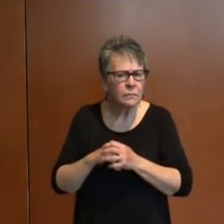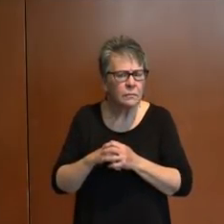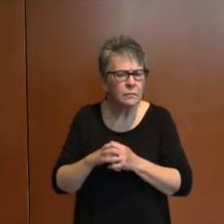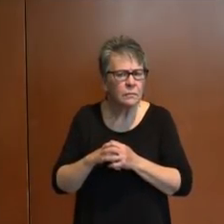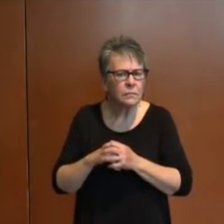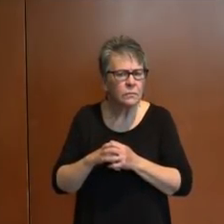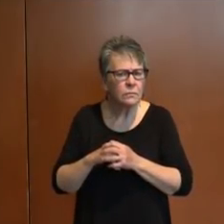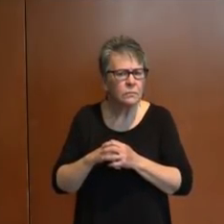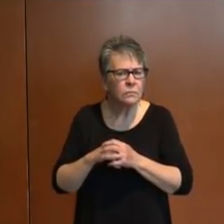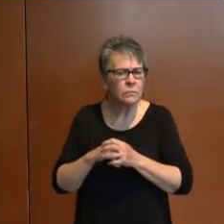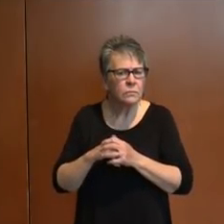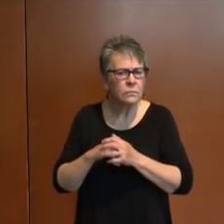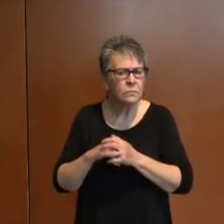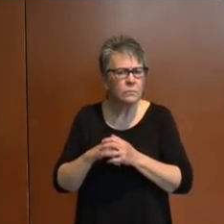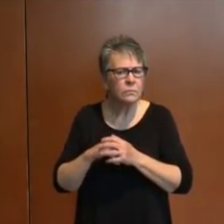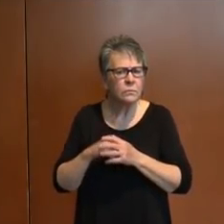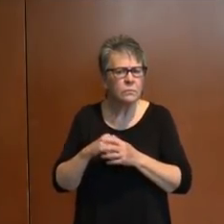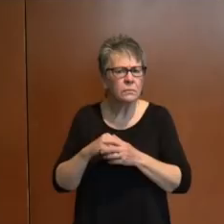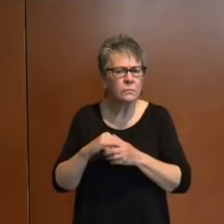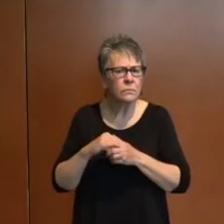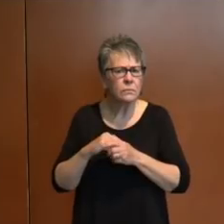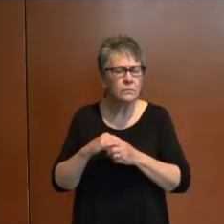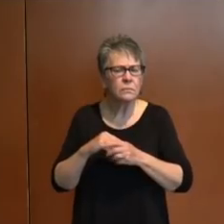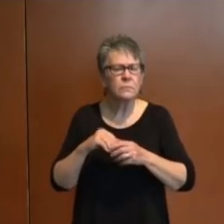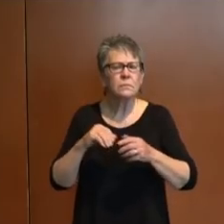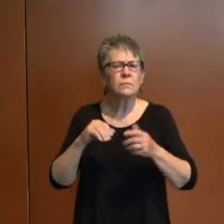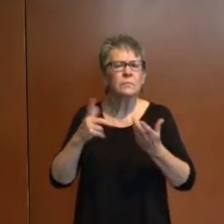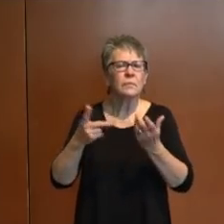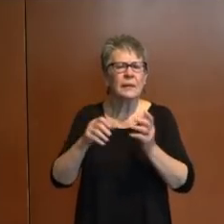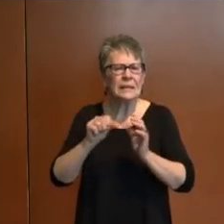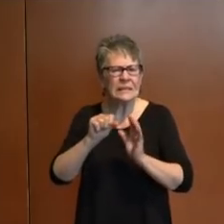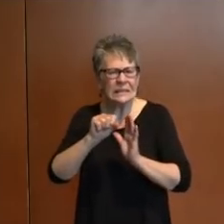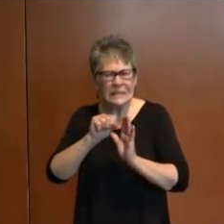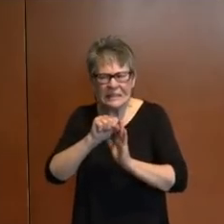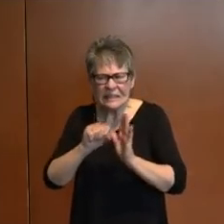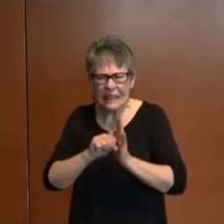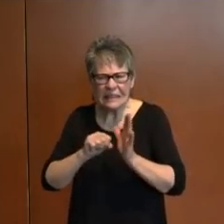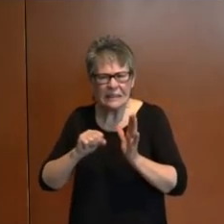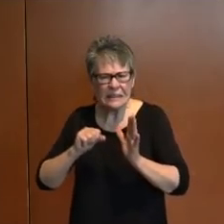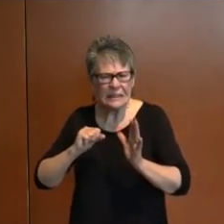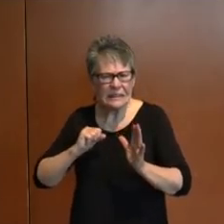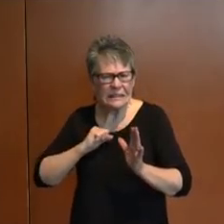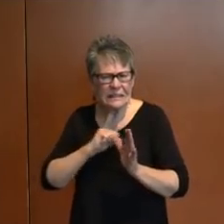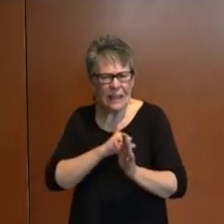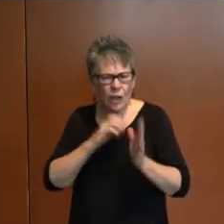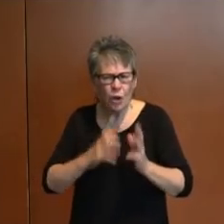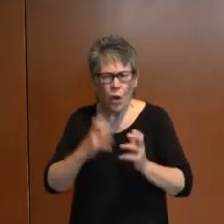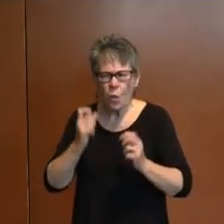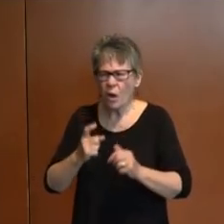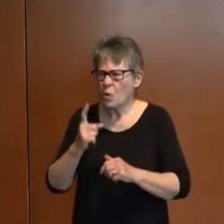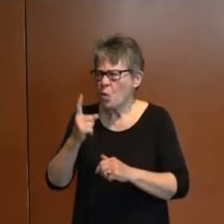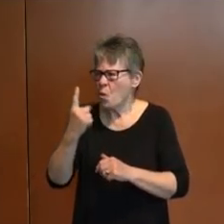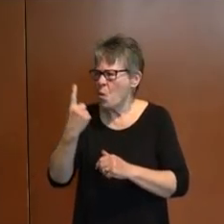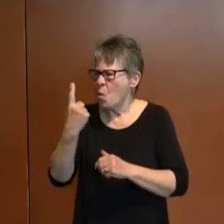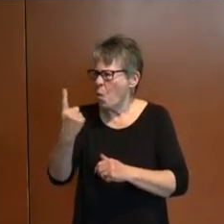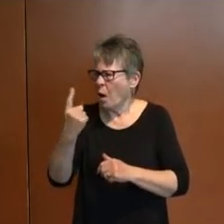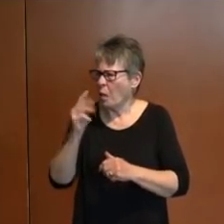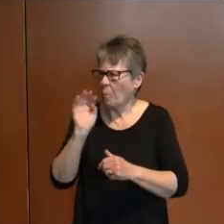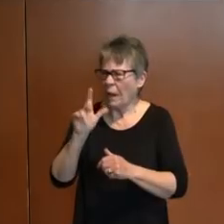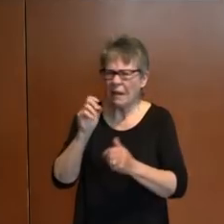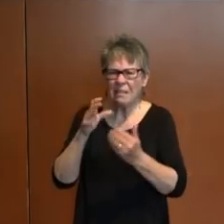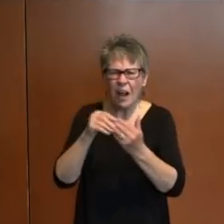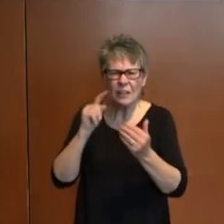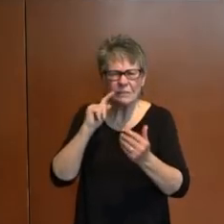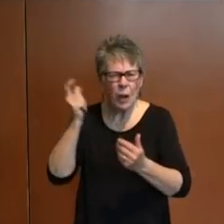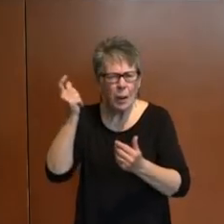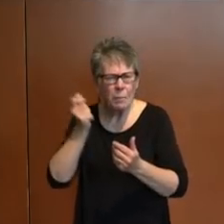Is that still possible given the emerging fiscal issues the state is probably going to face? And then on marijuana, can